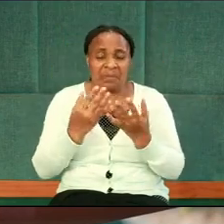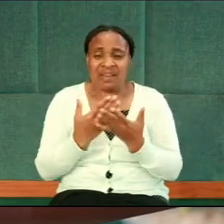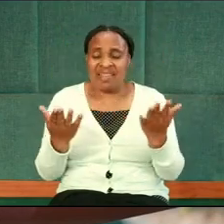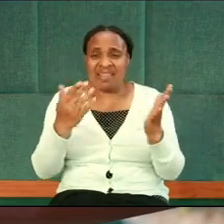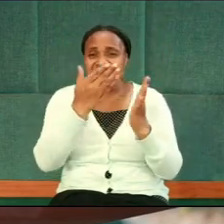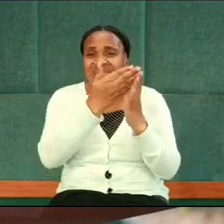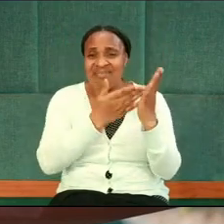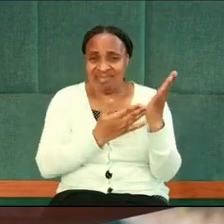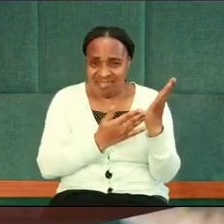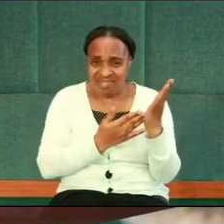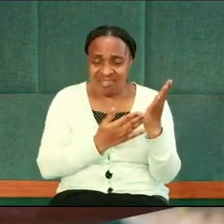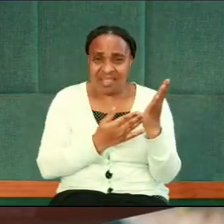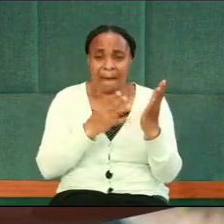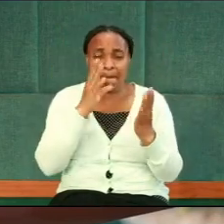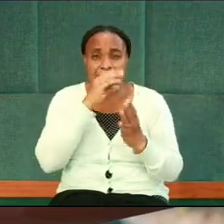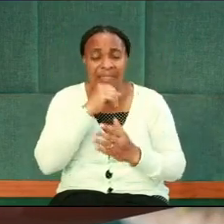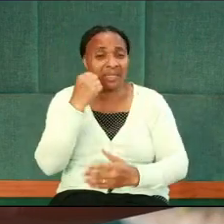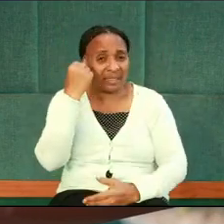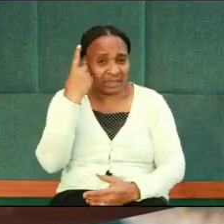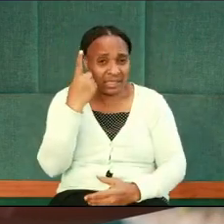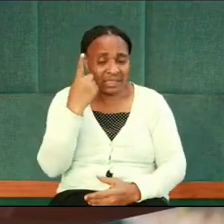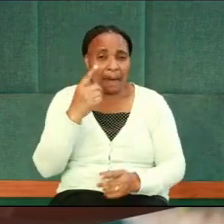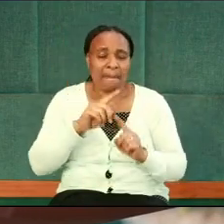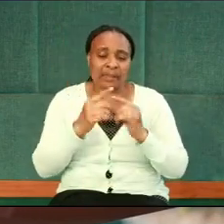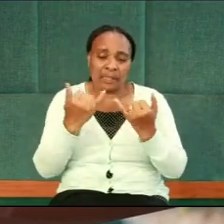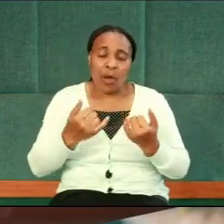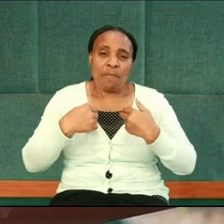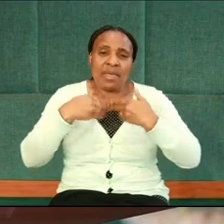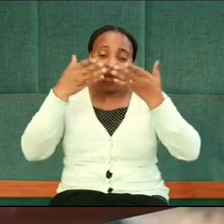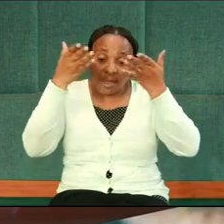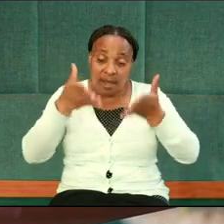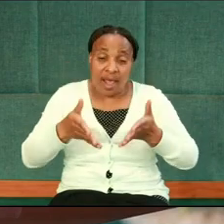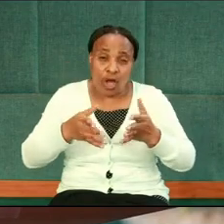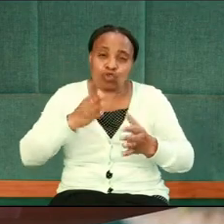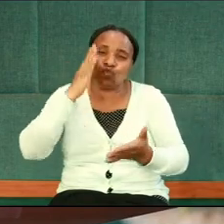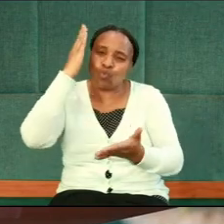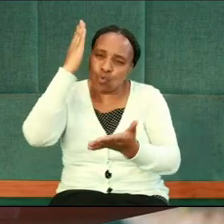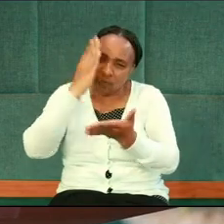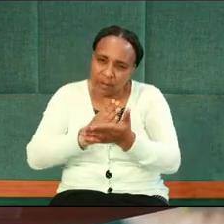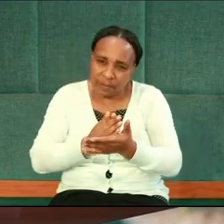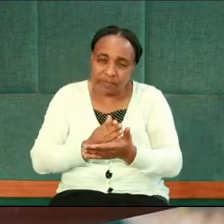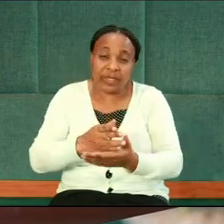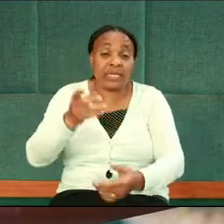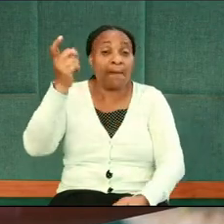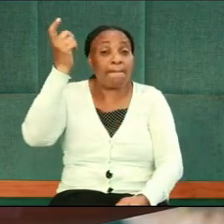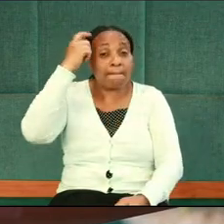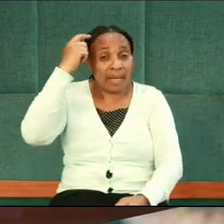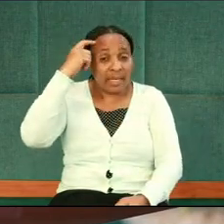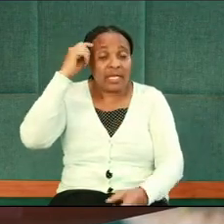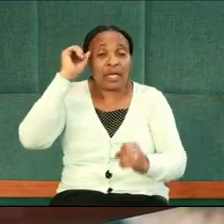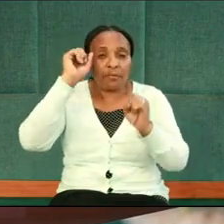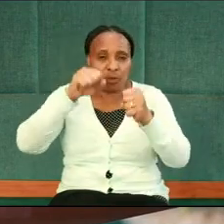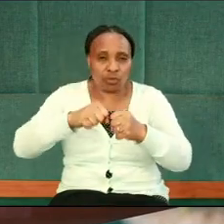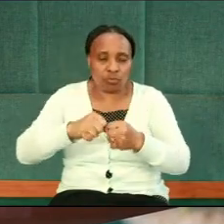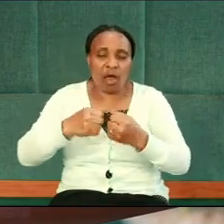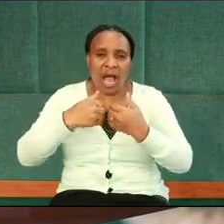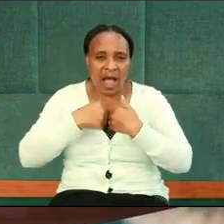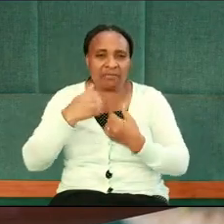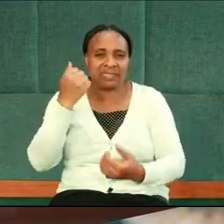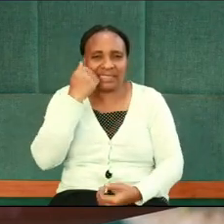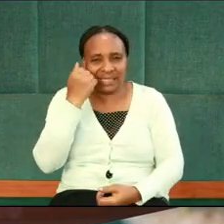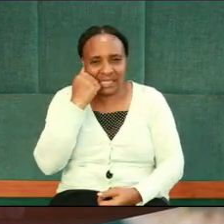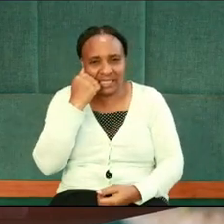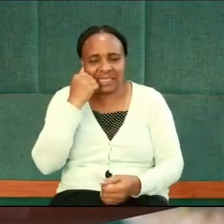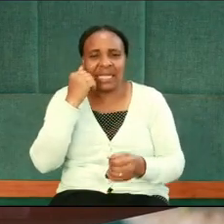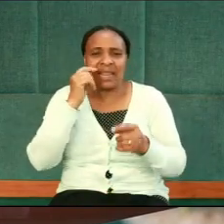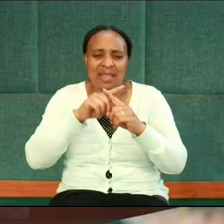and misconceptions. I am here to affirm that the mind can also be diseases, and we can trace